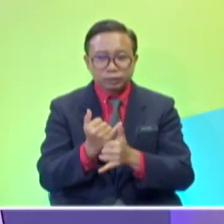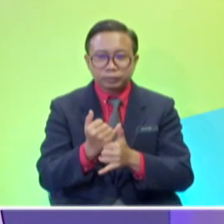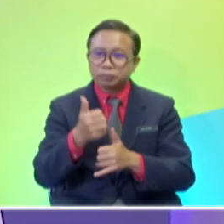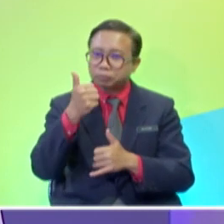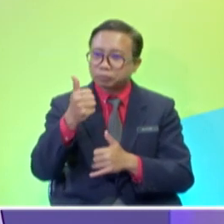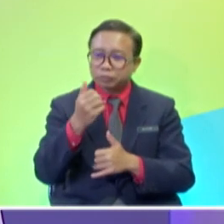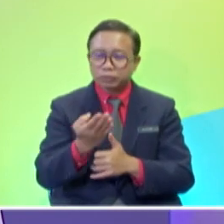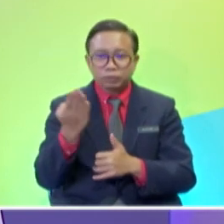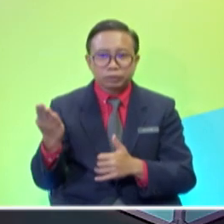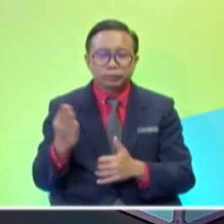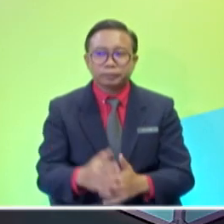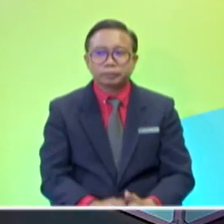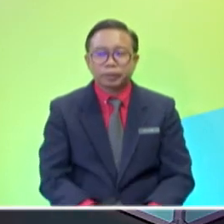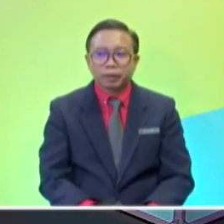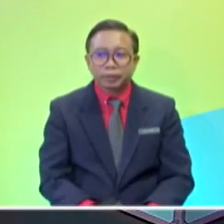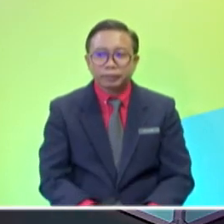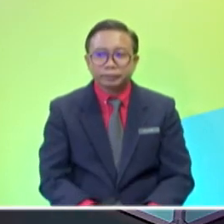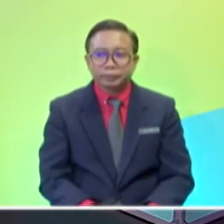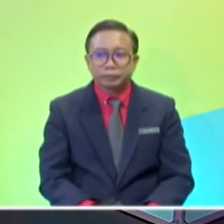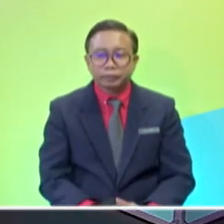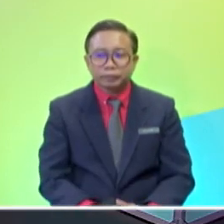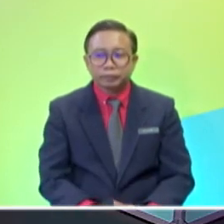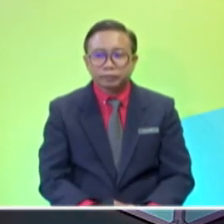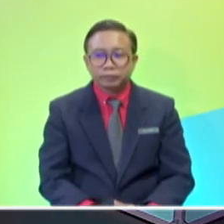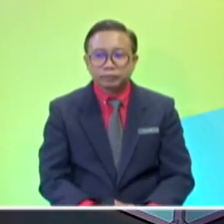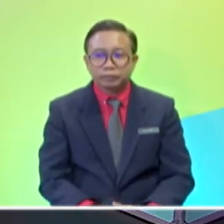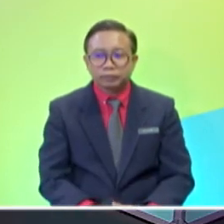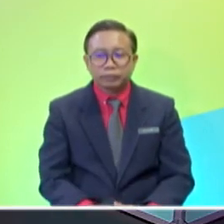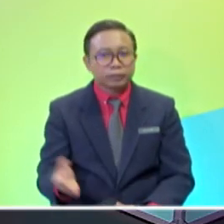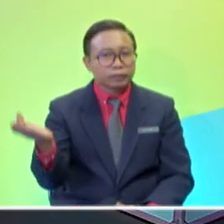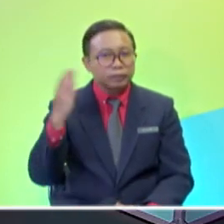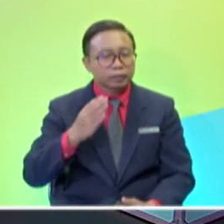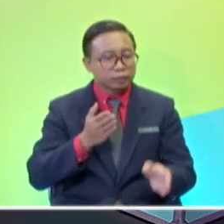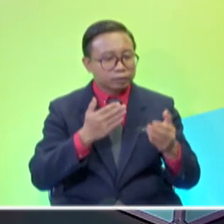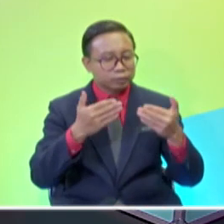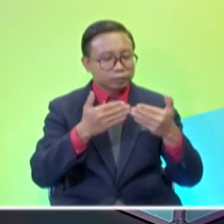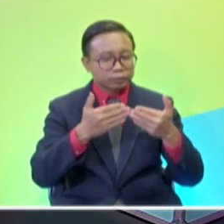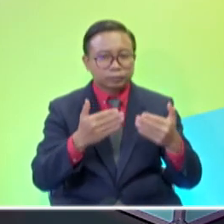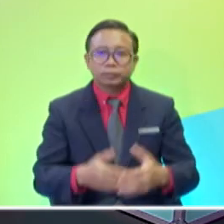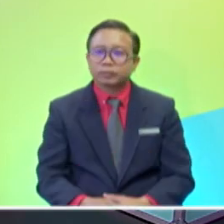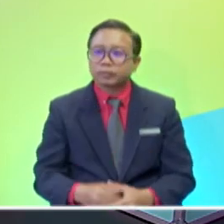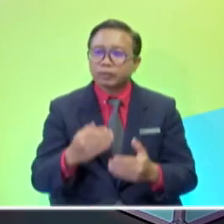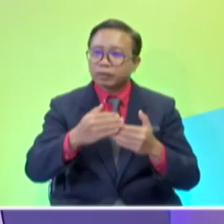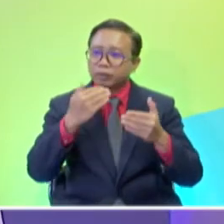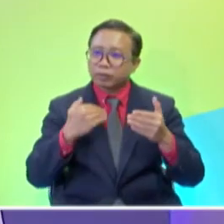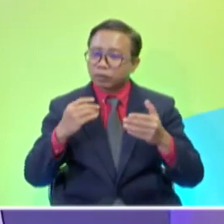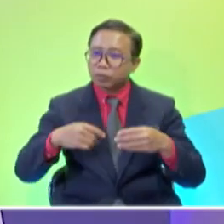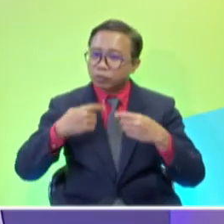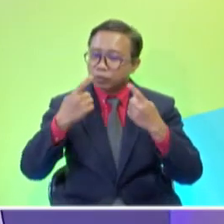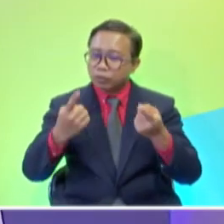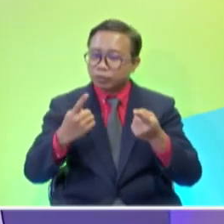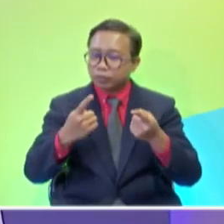Ah, cool. Okay, remember that. All right, Miss Ima, let's proceed. All right. Just before we move on to the